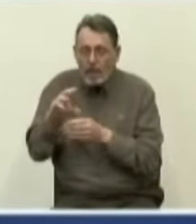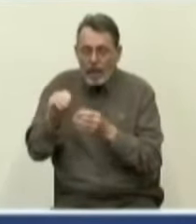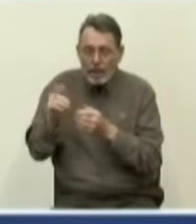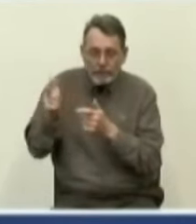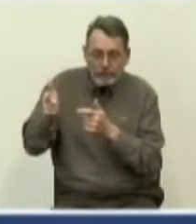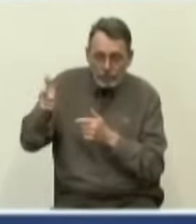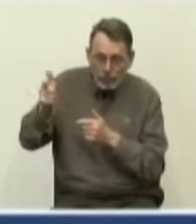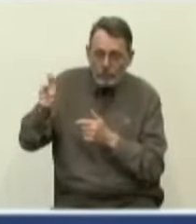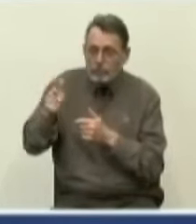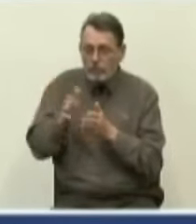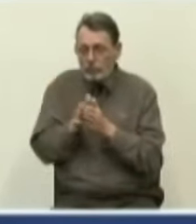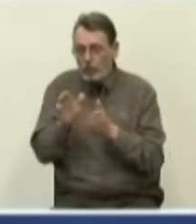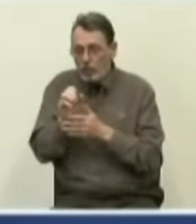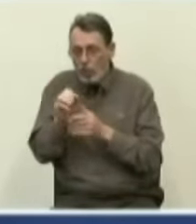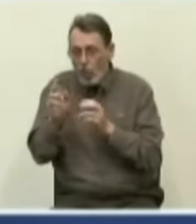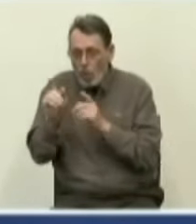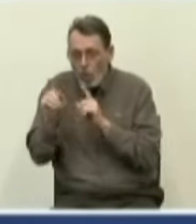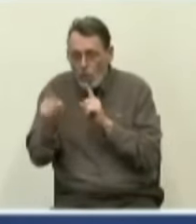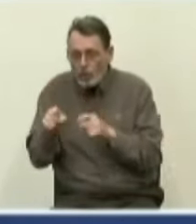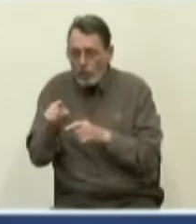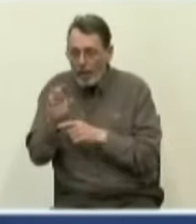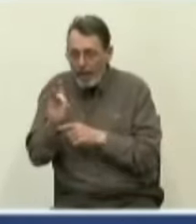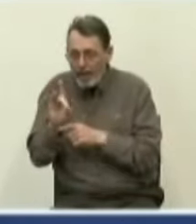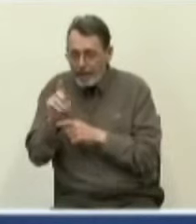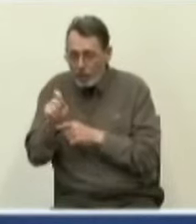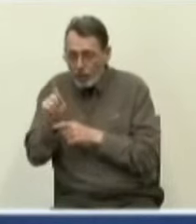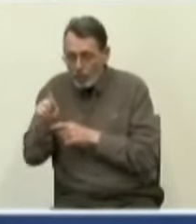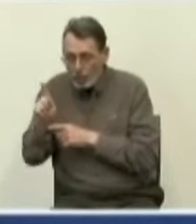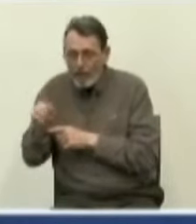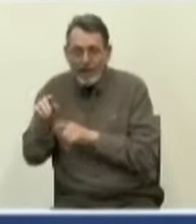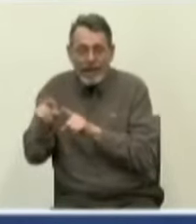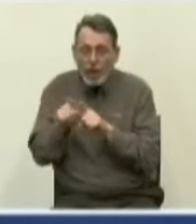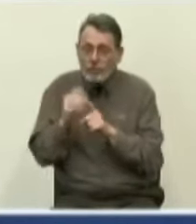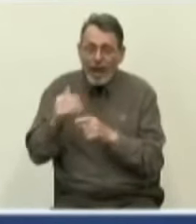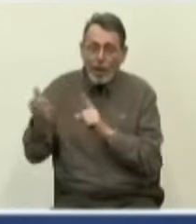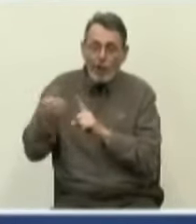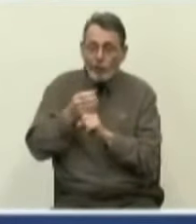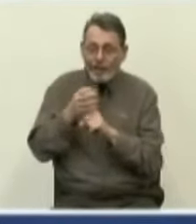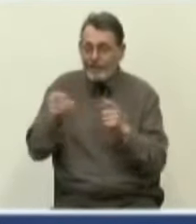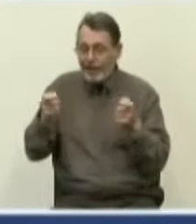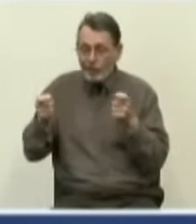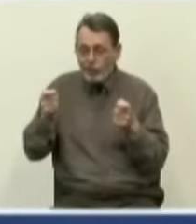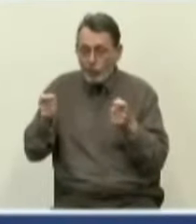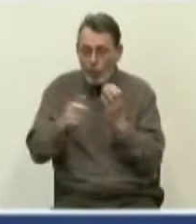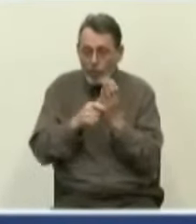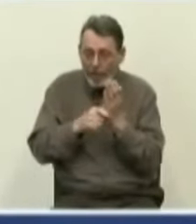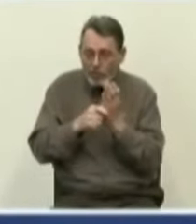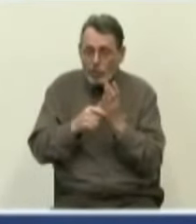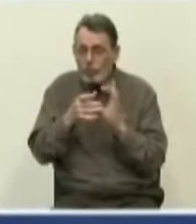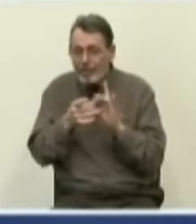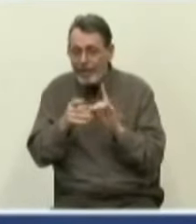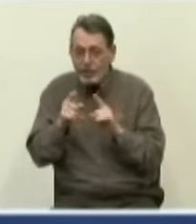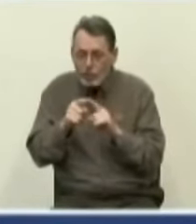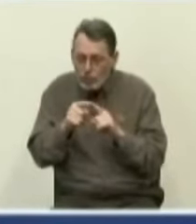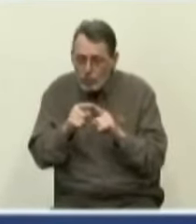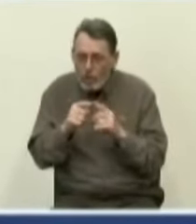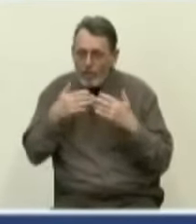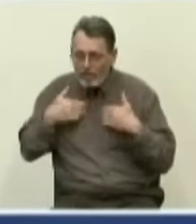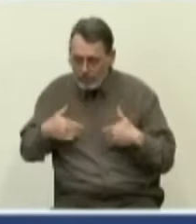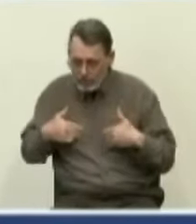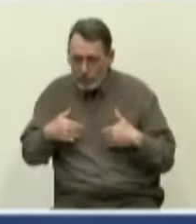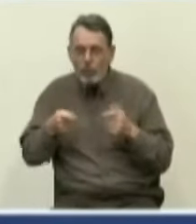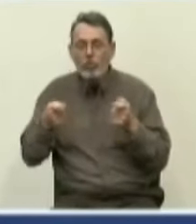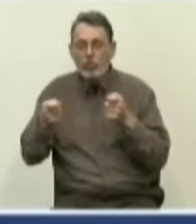discharges general order 8.11, as well as our arrest and control manual in regard to the physical